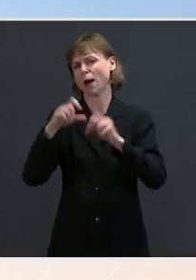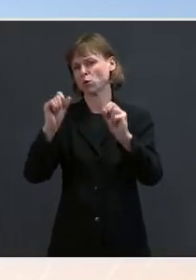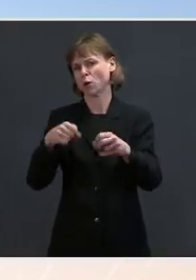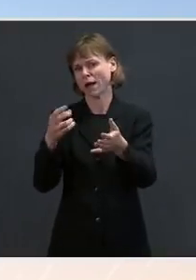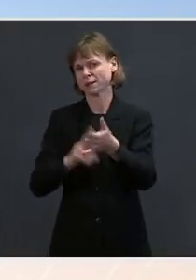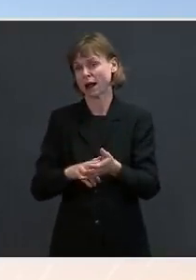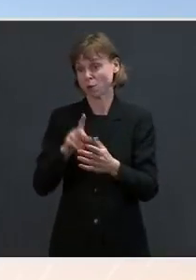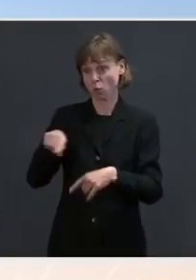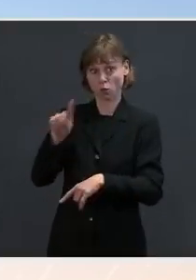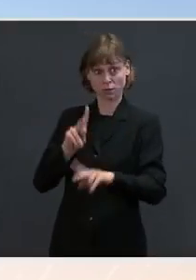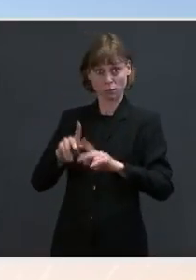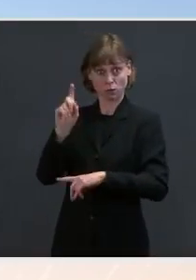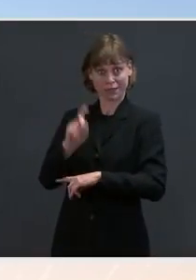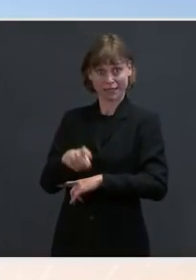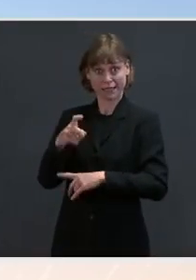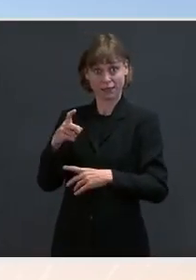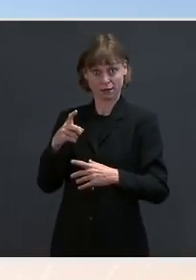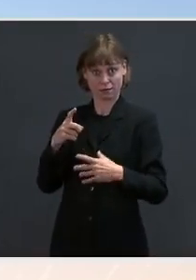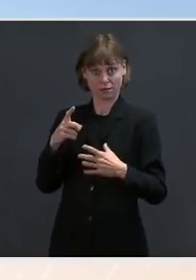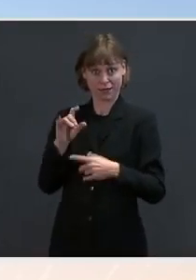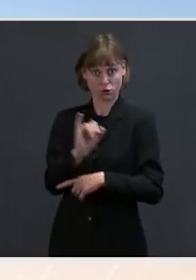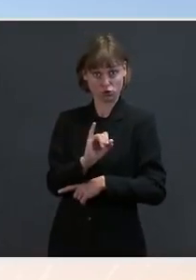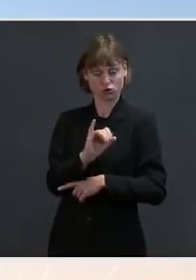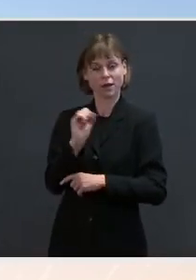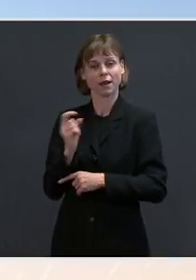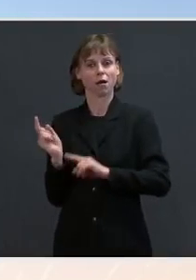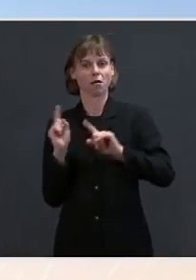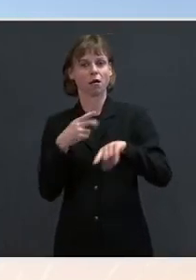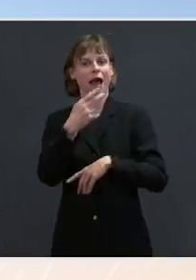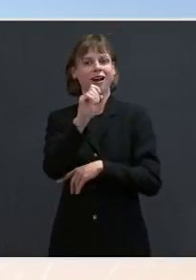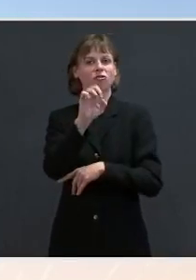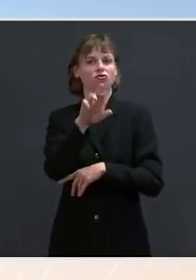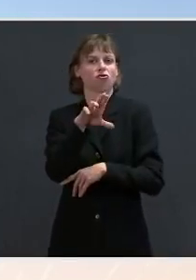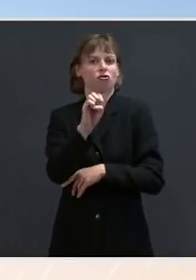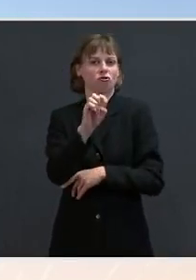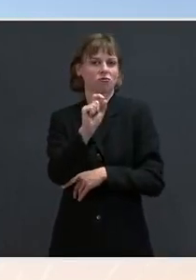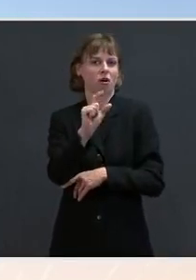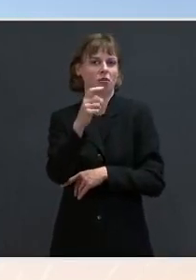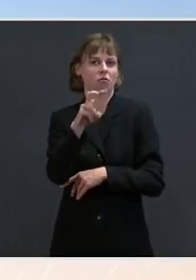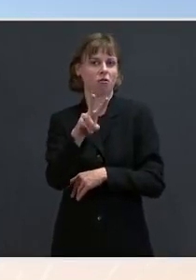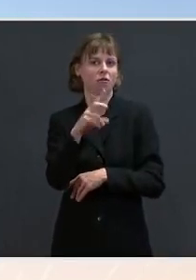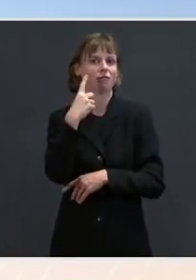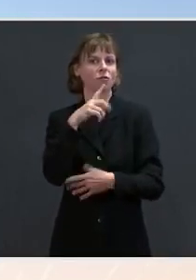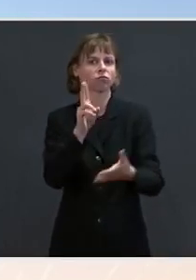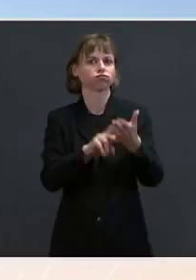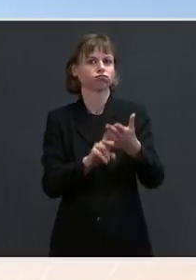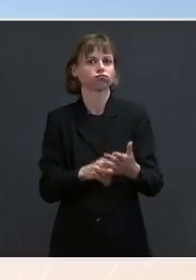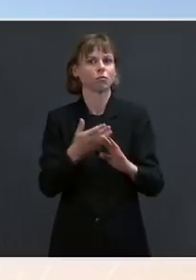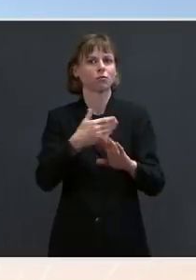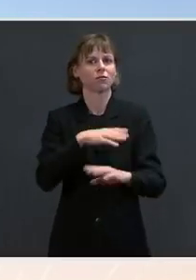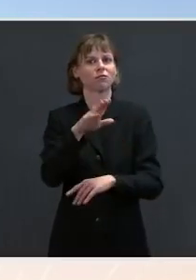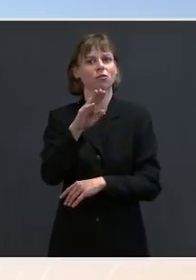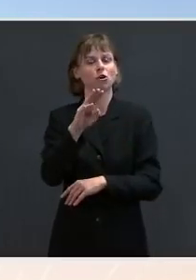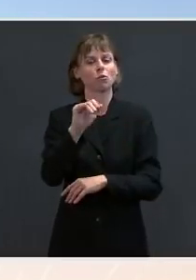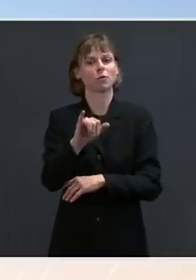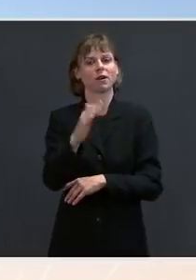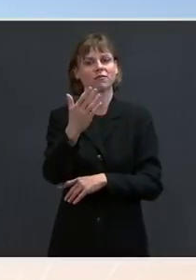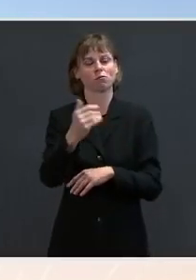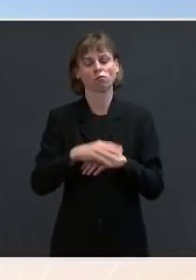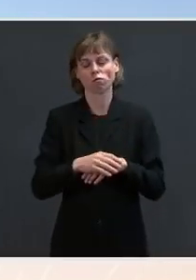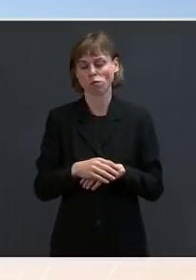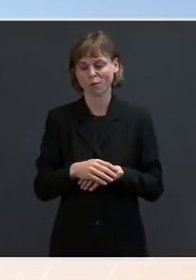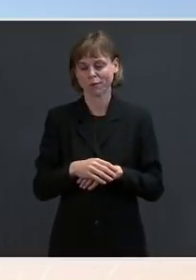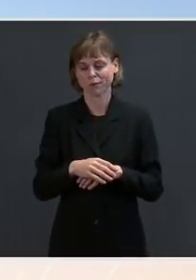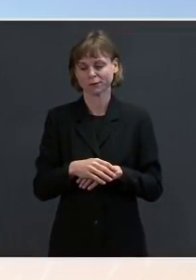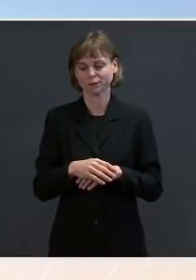health insurance can go to healthcare.gov to sign up before May 15th. Today also, and there's been a little bit of reporting about this, so I just